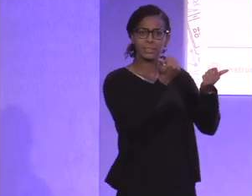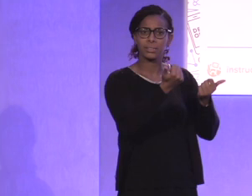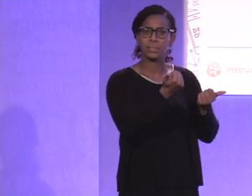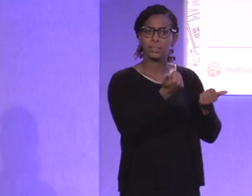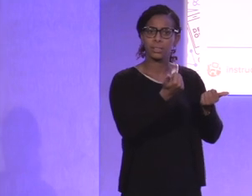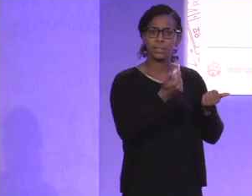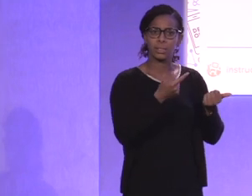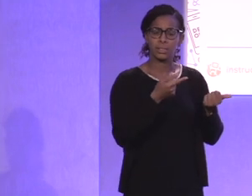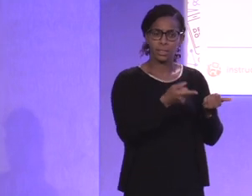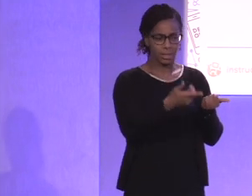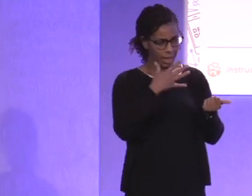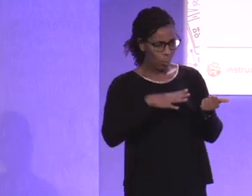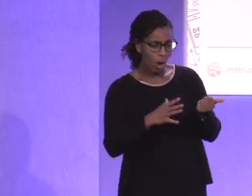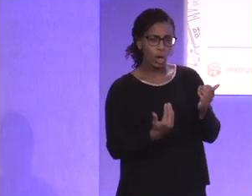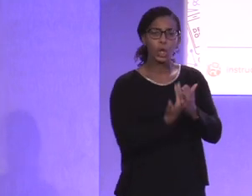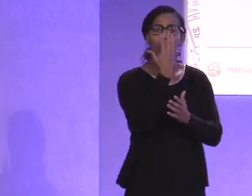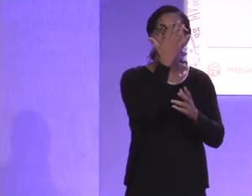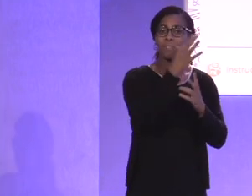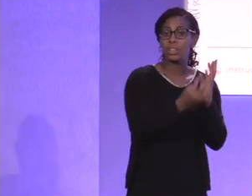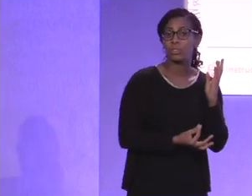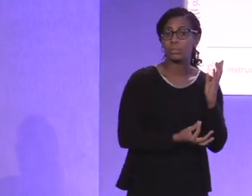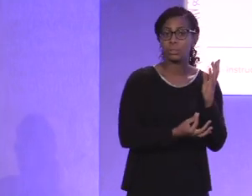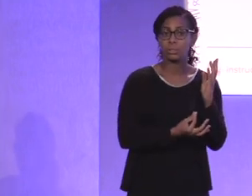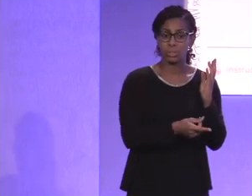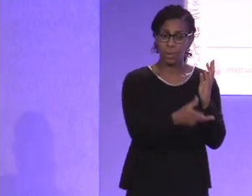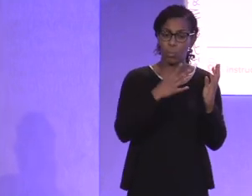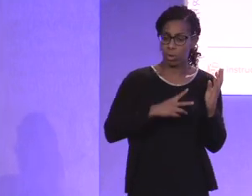interestingly, they want new features. So they want both.